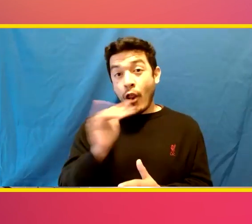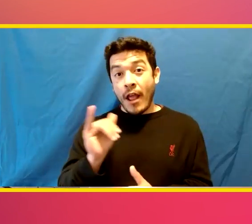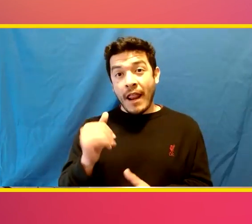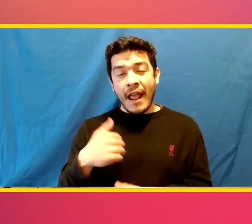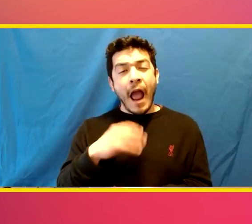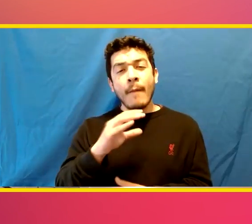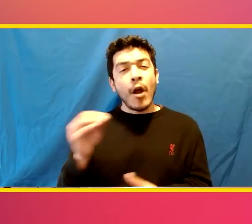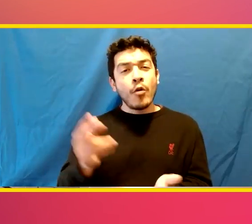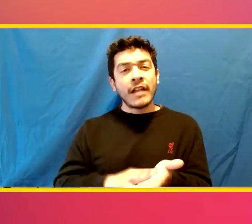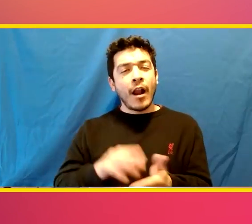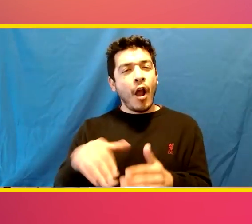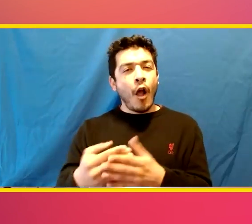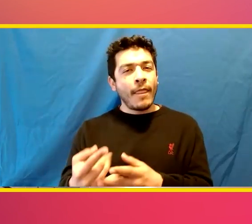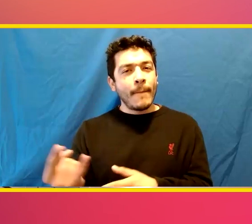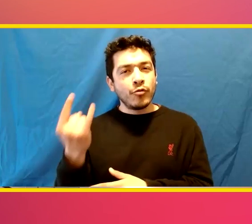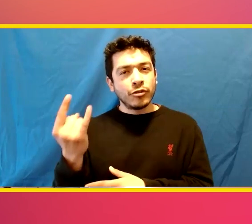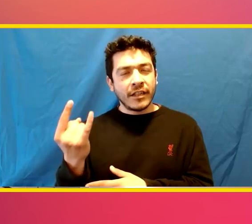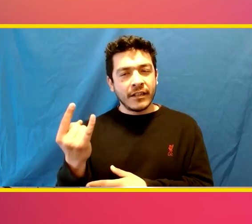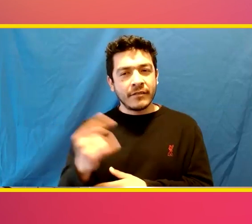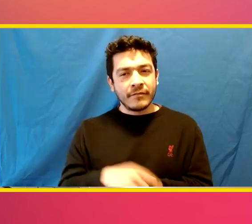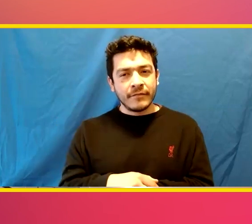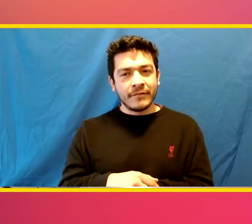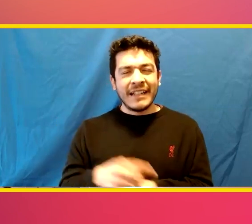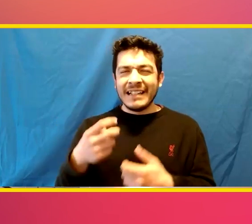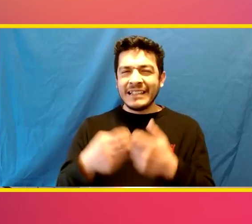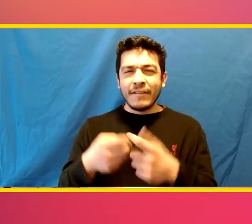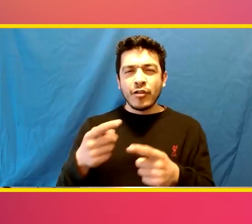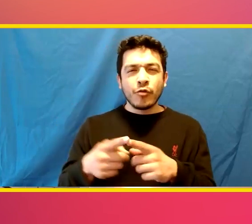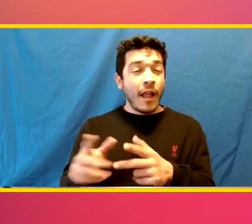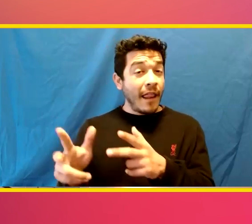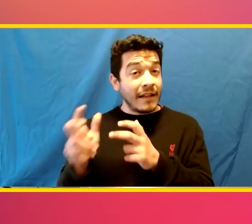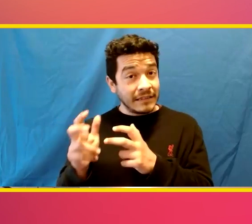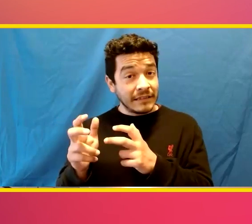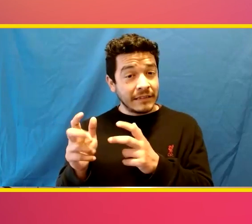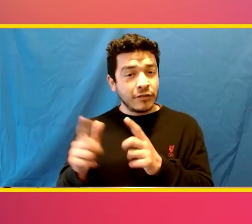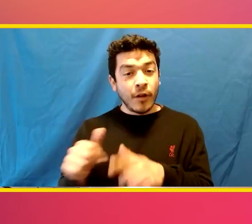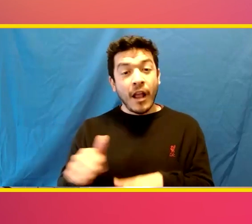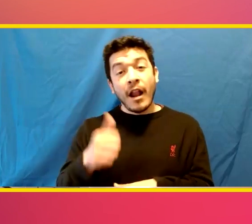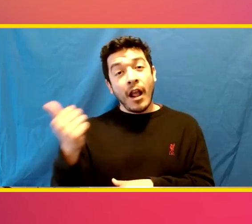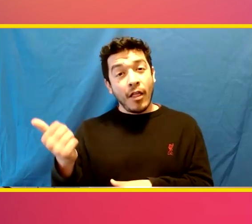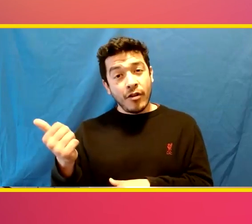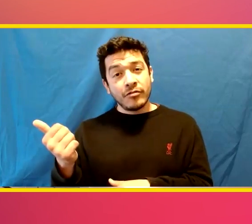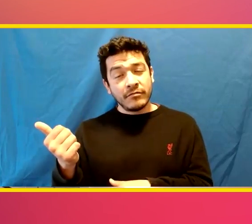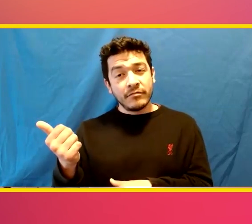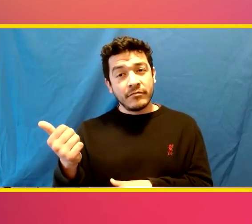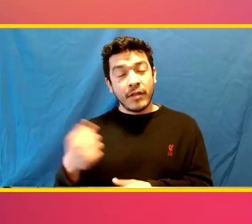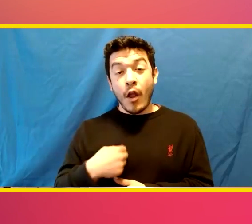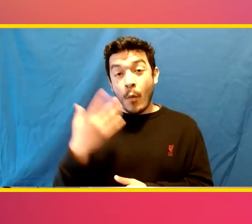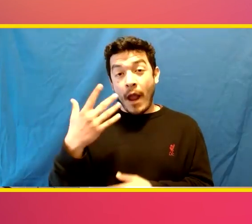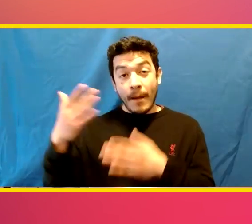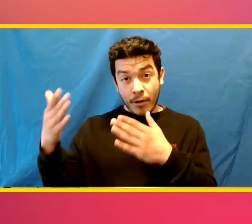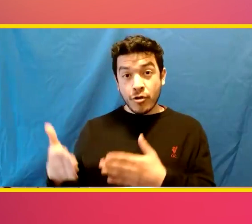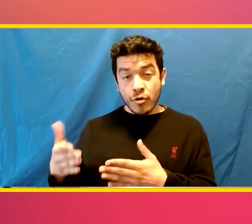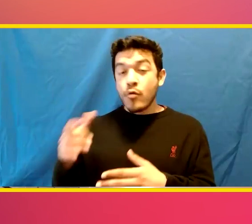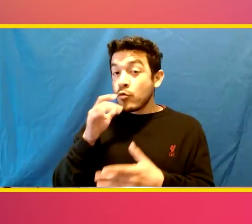I'm co-signing on the bullshit. It's difficult to listen to another white-bodied